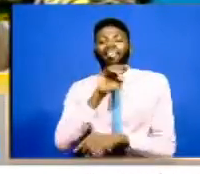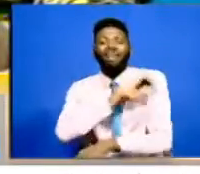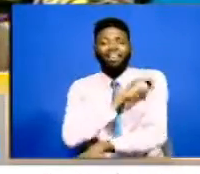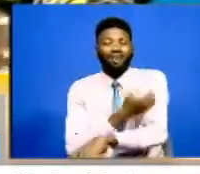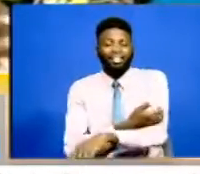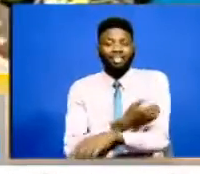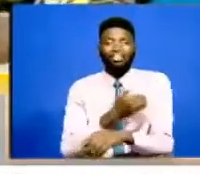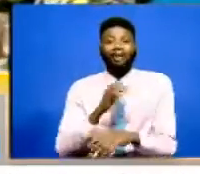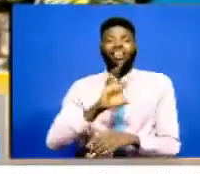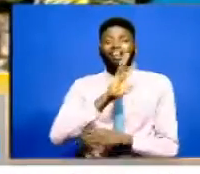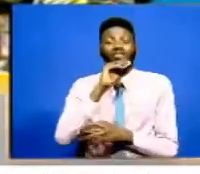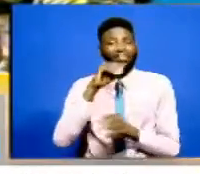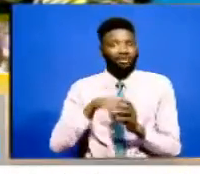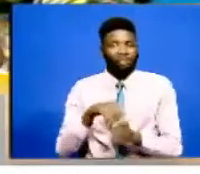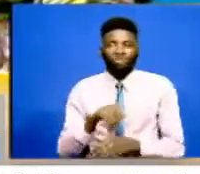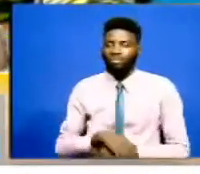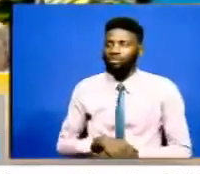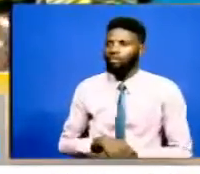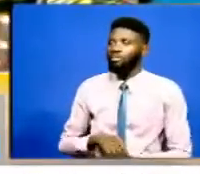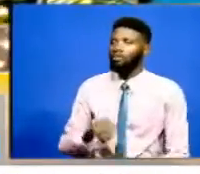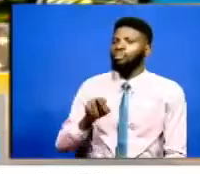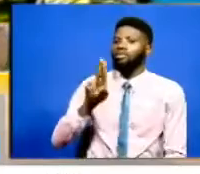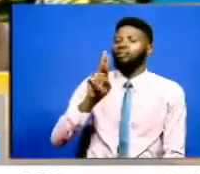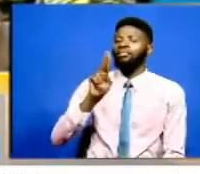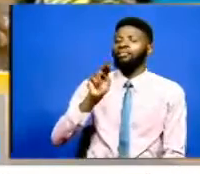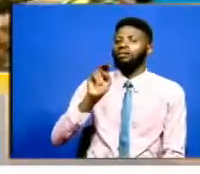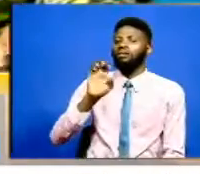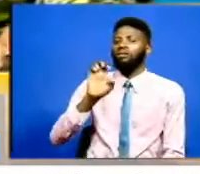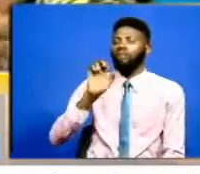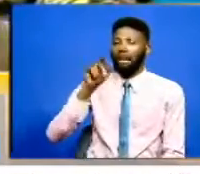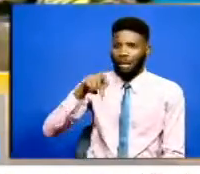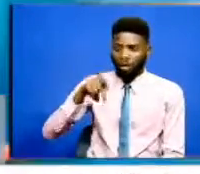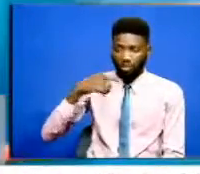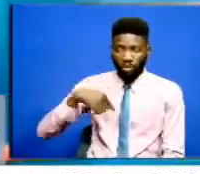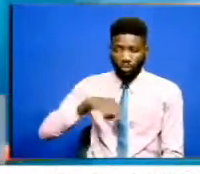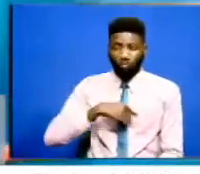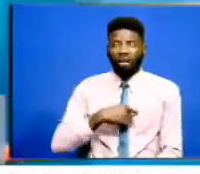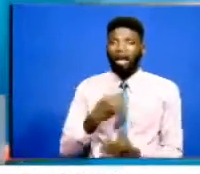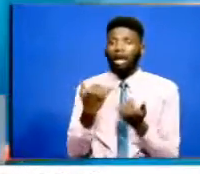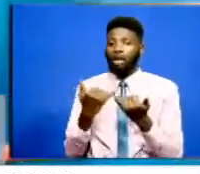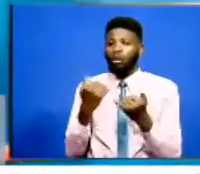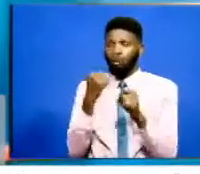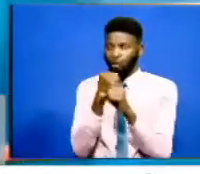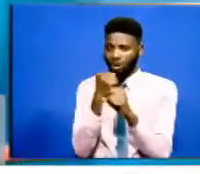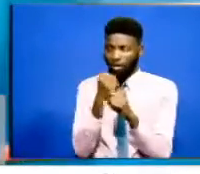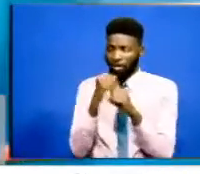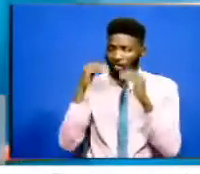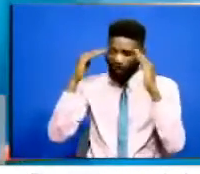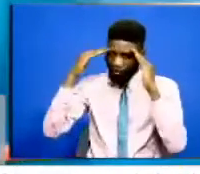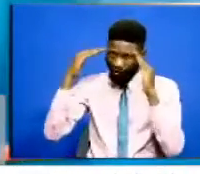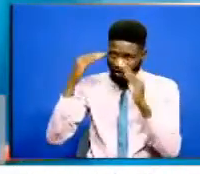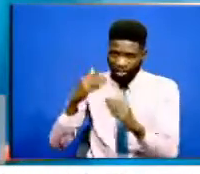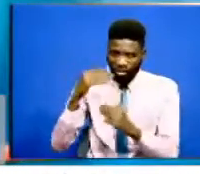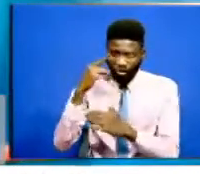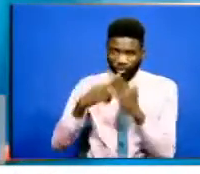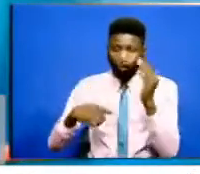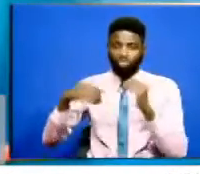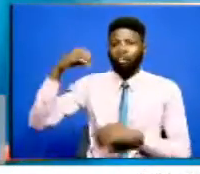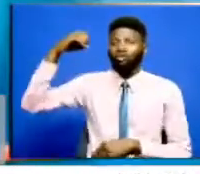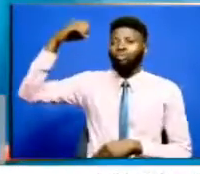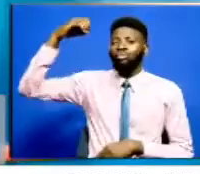You see, UNEP is not really kind of what we are working on so far, is solar